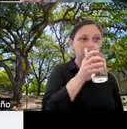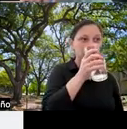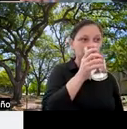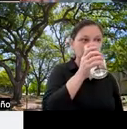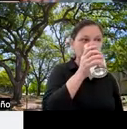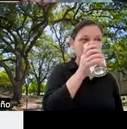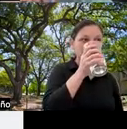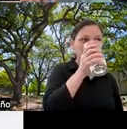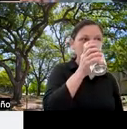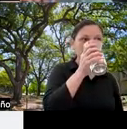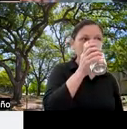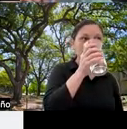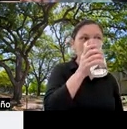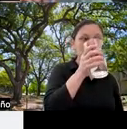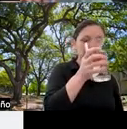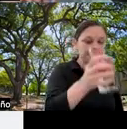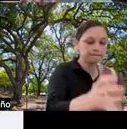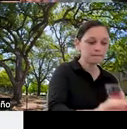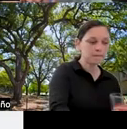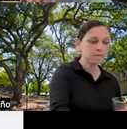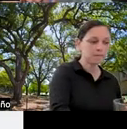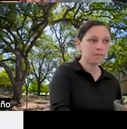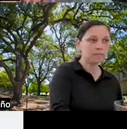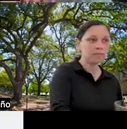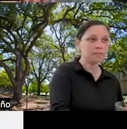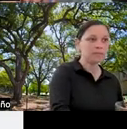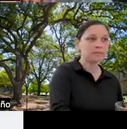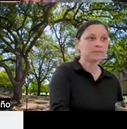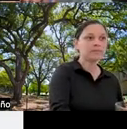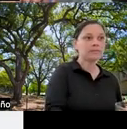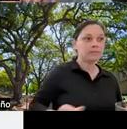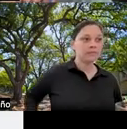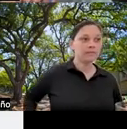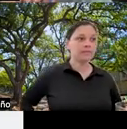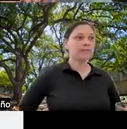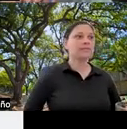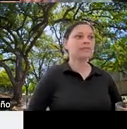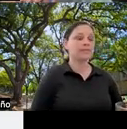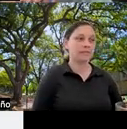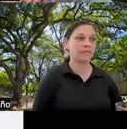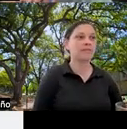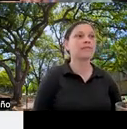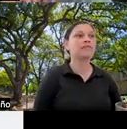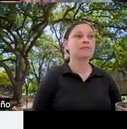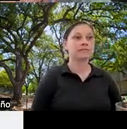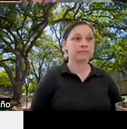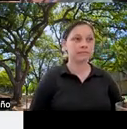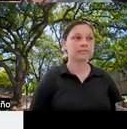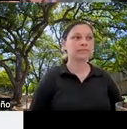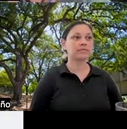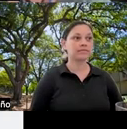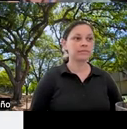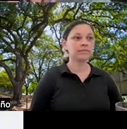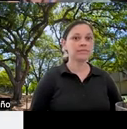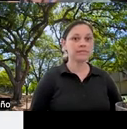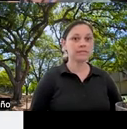plan, there was a lot of input about, I call it administrative, but like on the data side, how do you do, you know, a lot